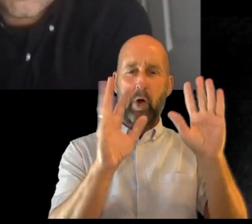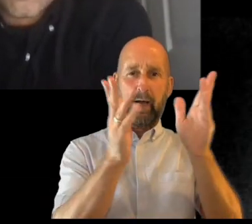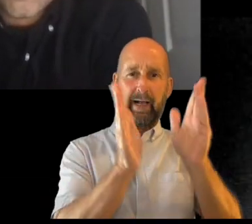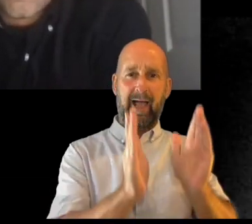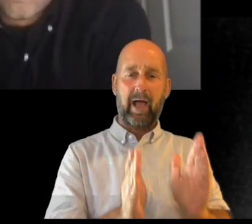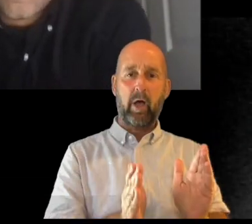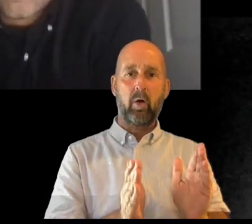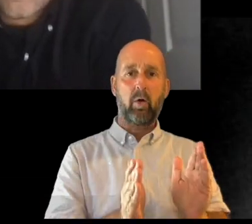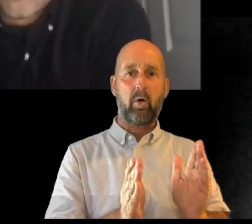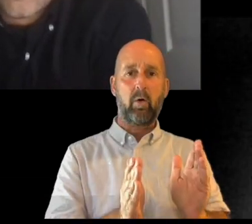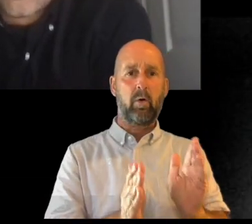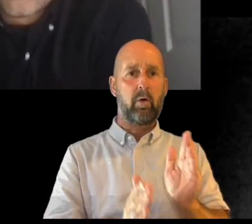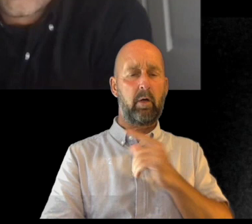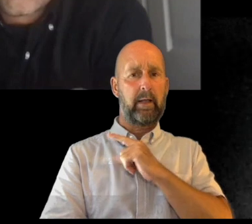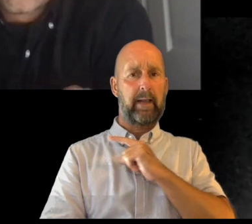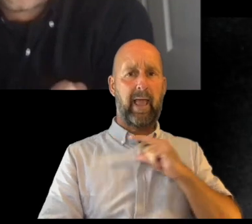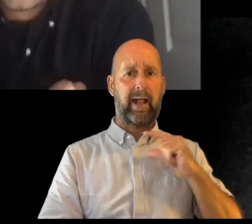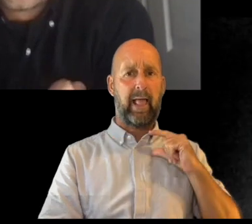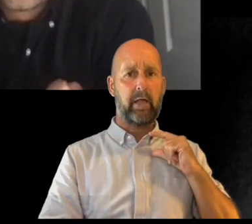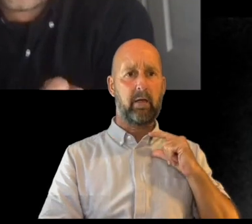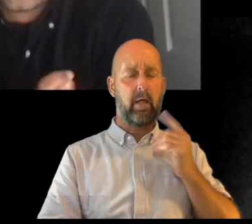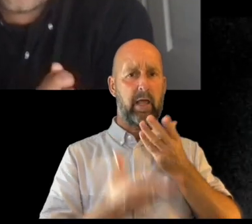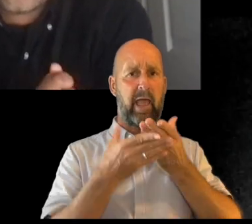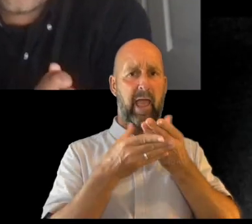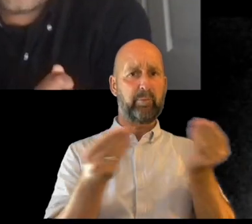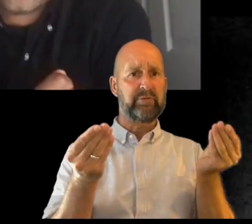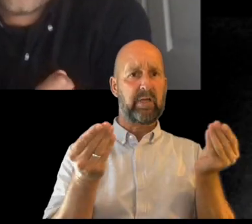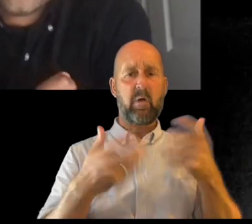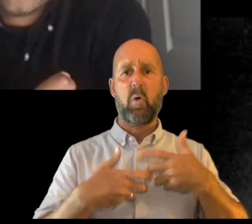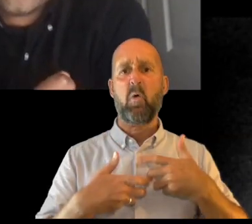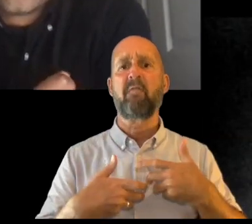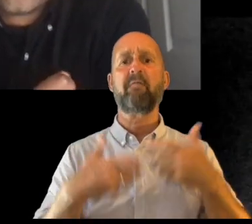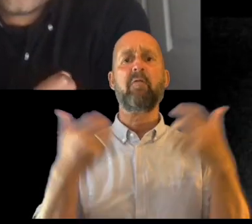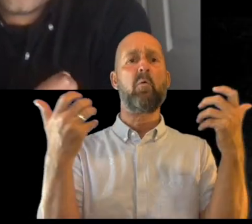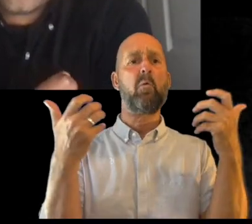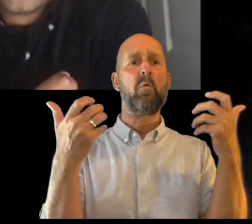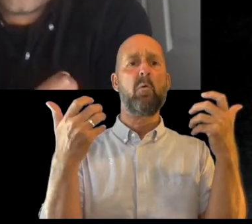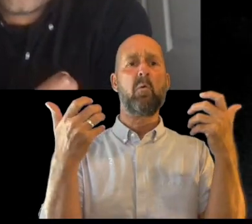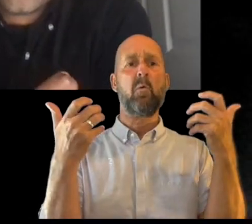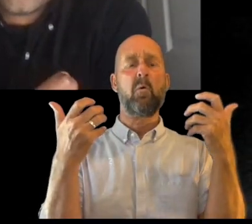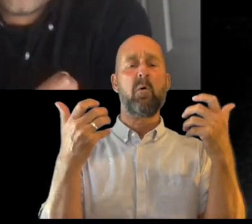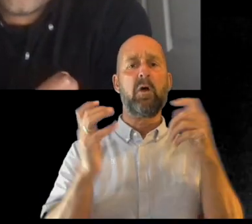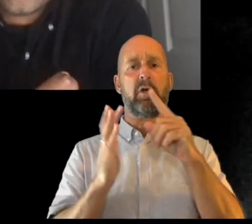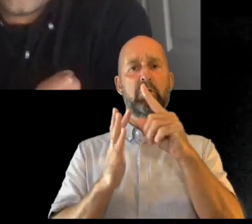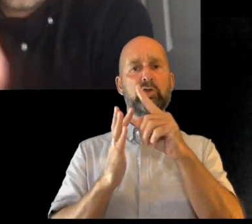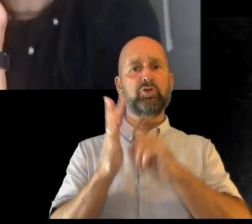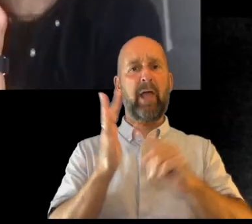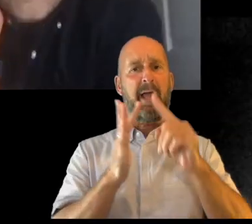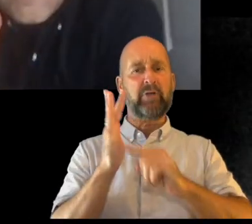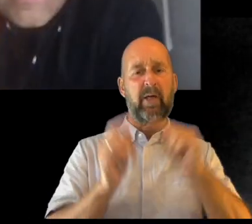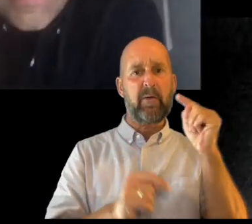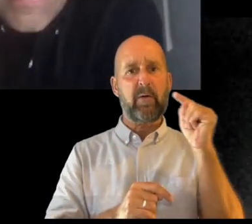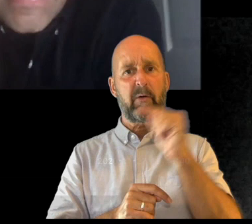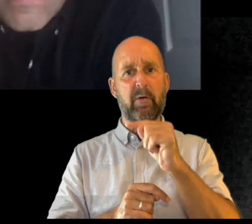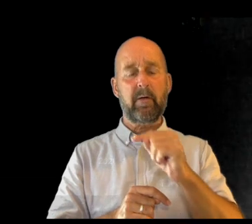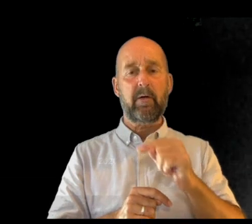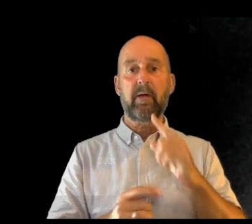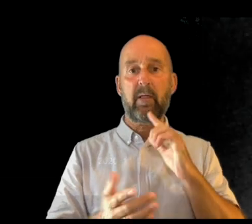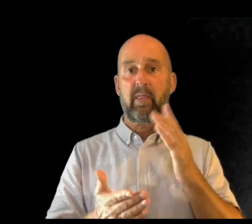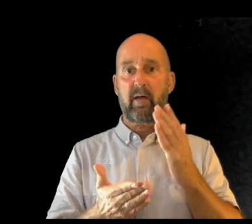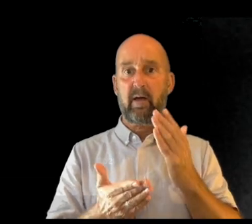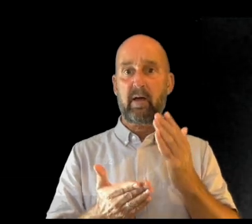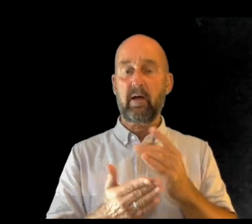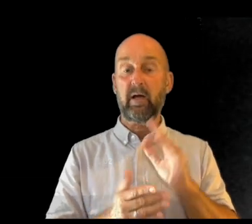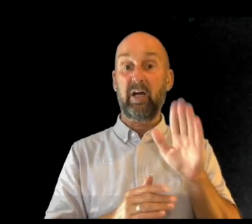very empty neckline, fury. He rounds on JJ. JJ lures at Amir. The fat is out